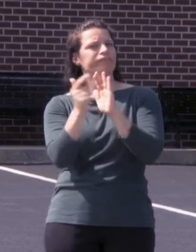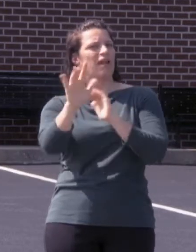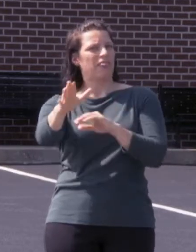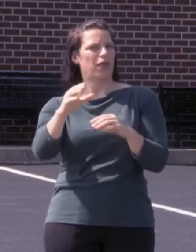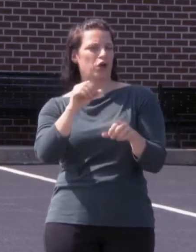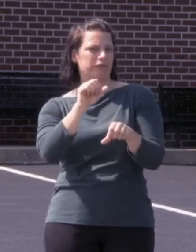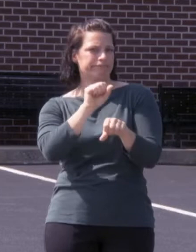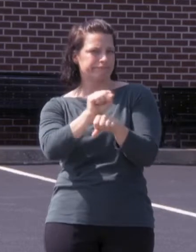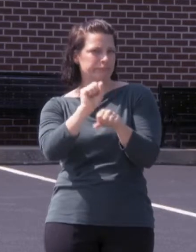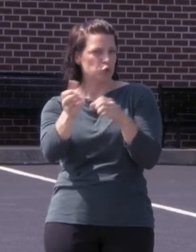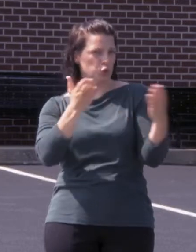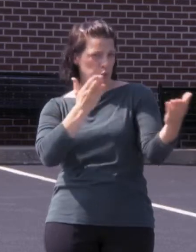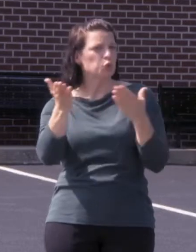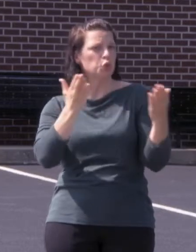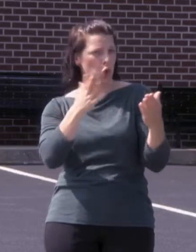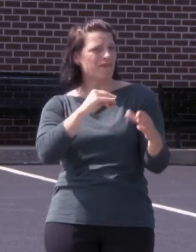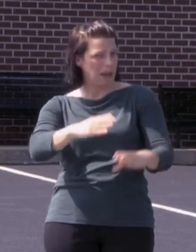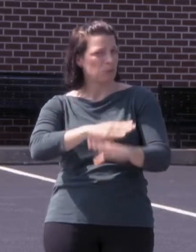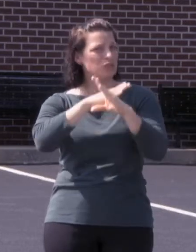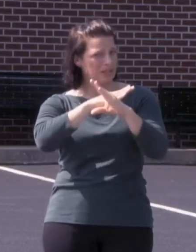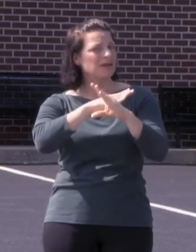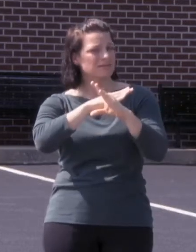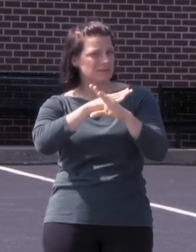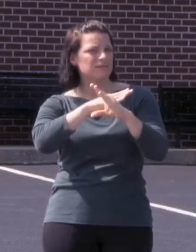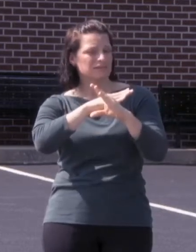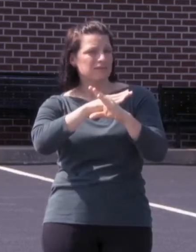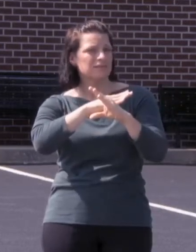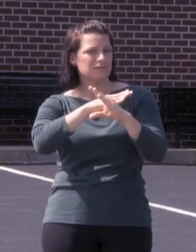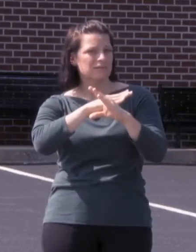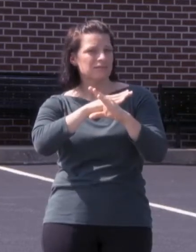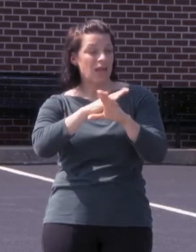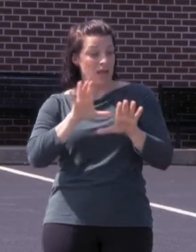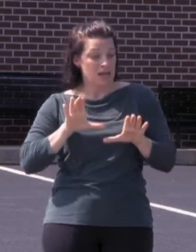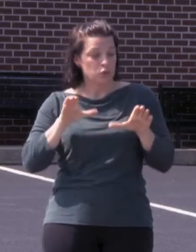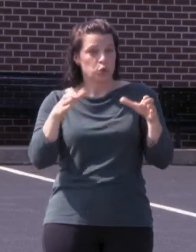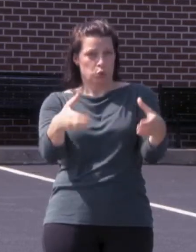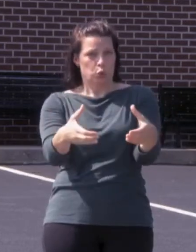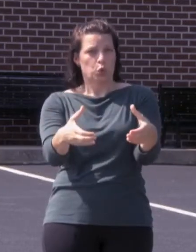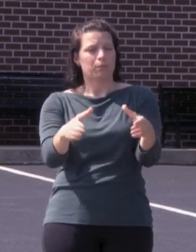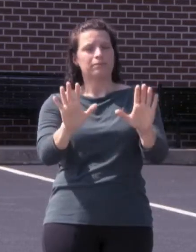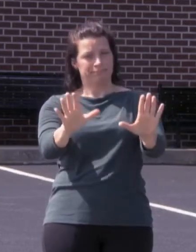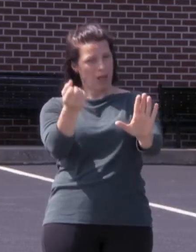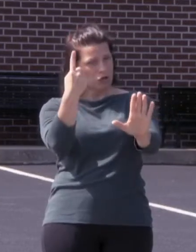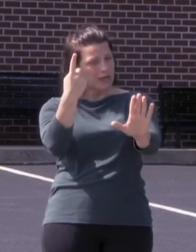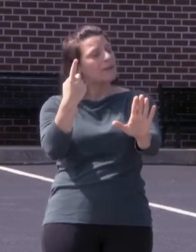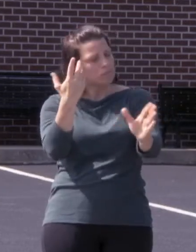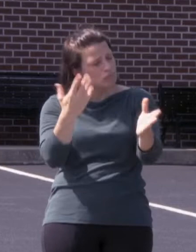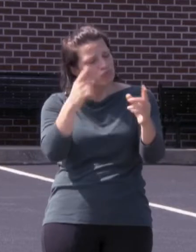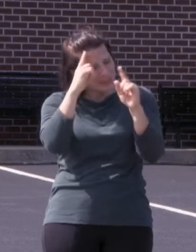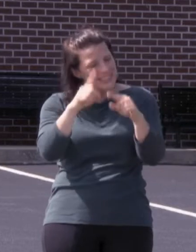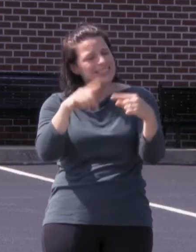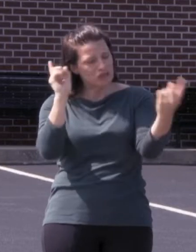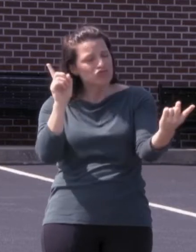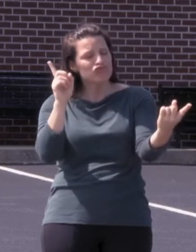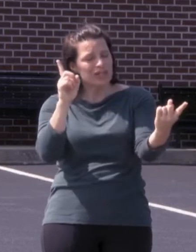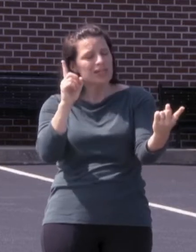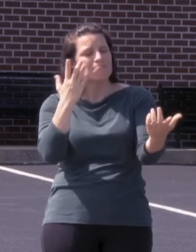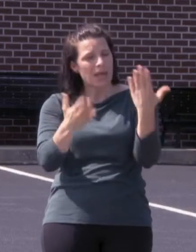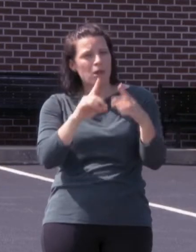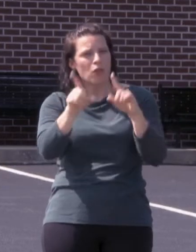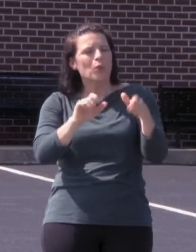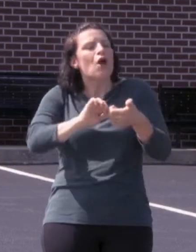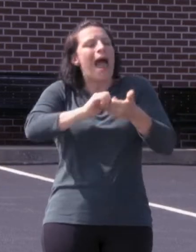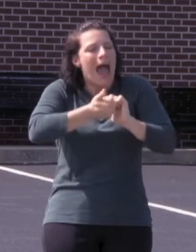to serve and protect. As a group, look, we may disagree on the questions of how